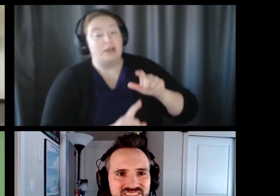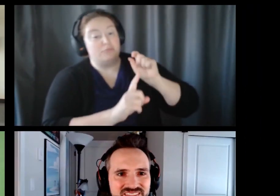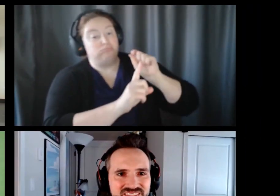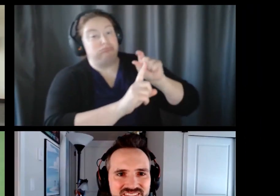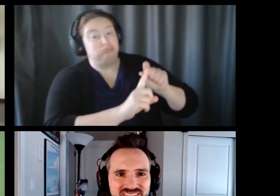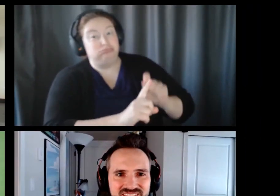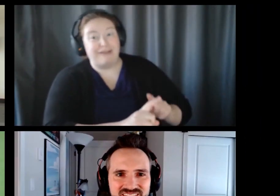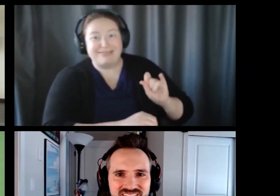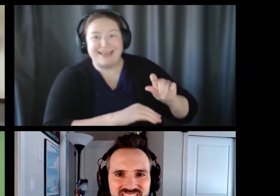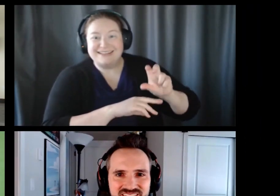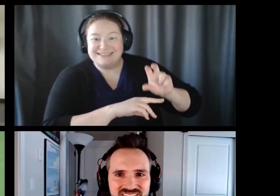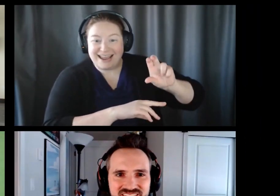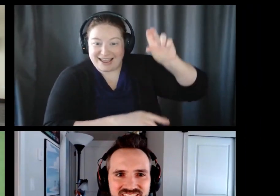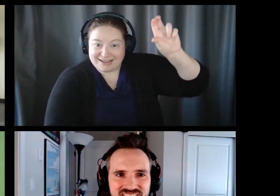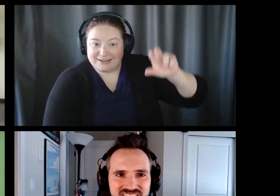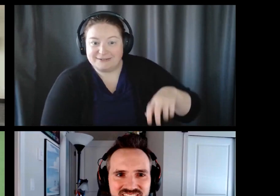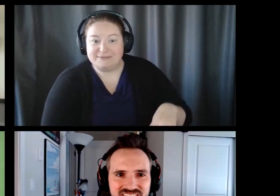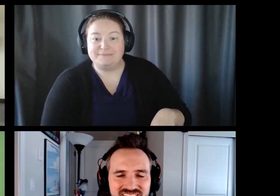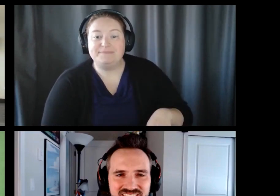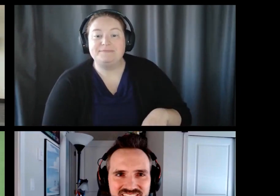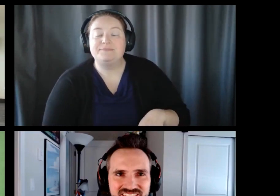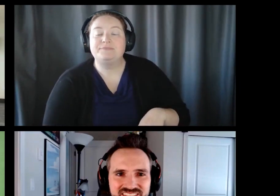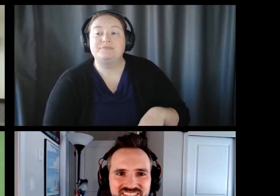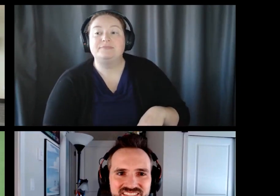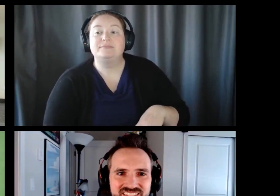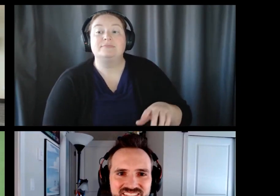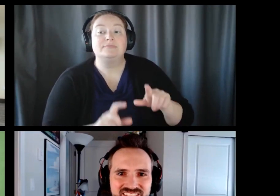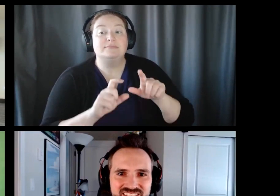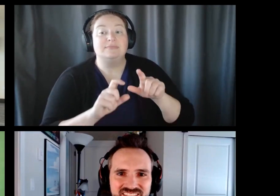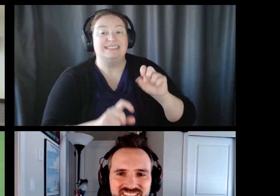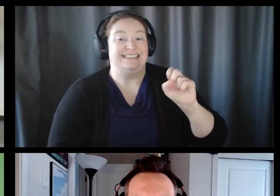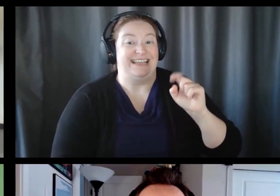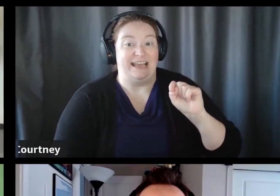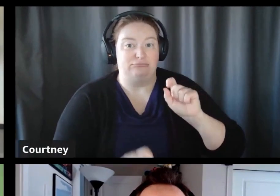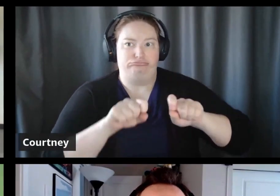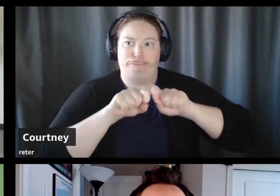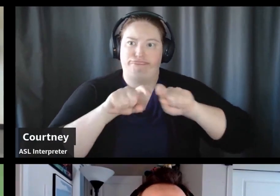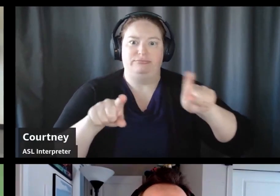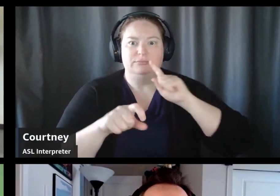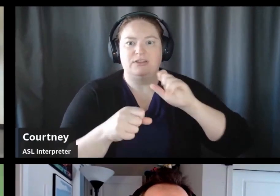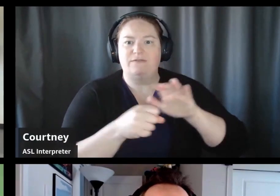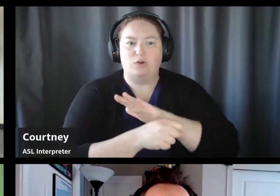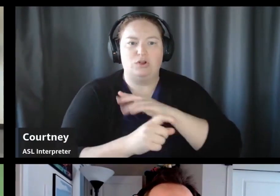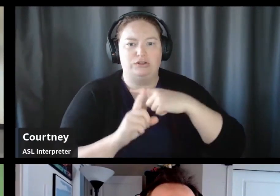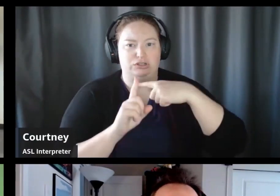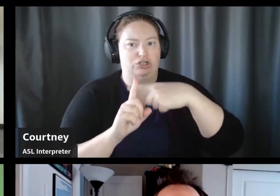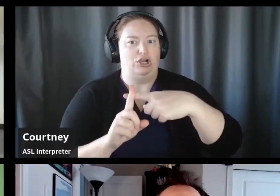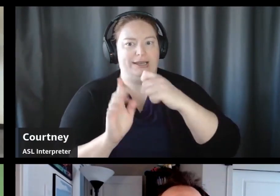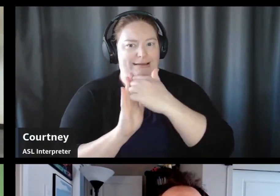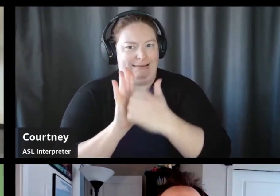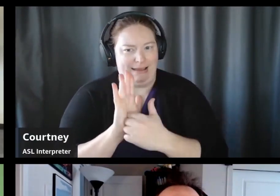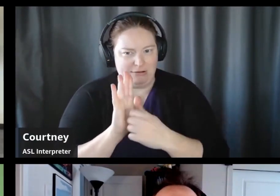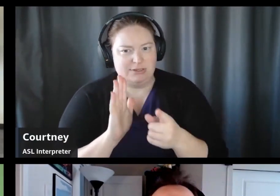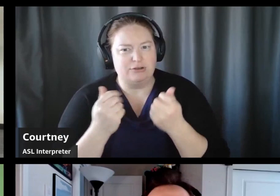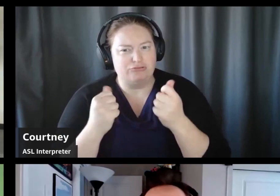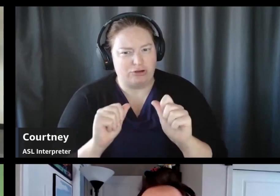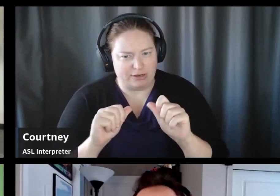right? Across the entire across your entire target accounts that you're trying to